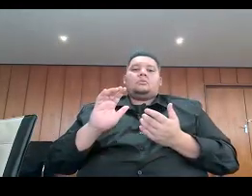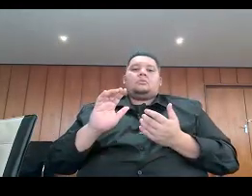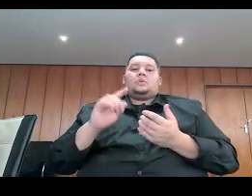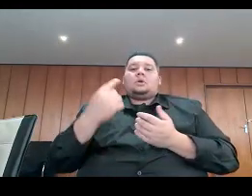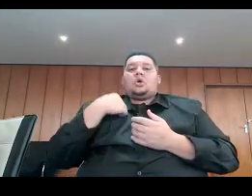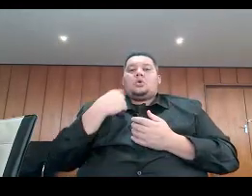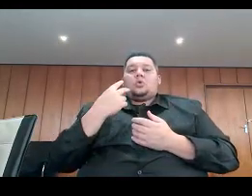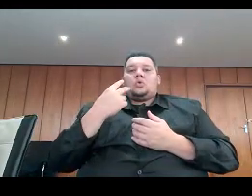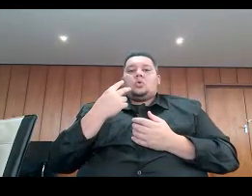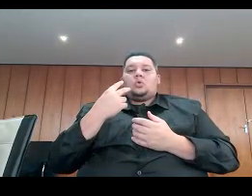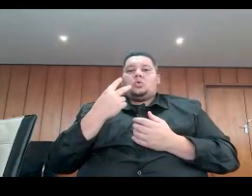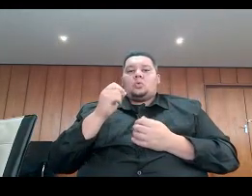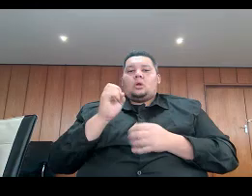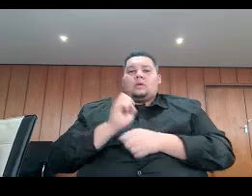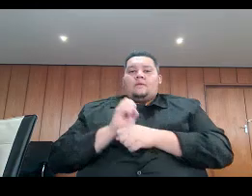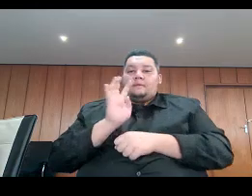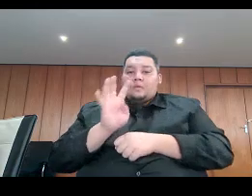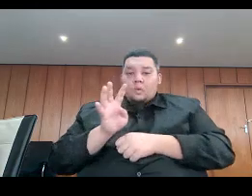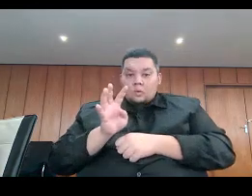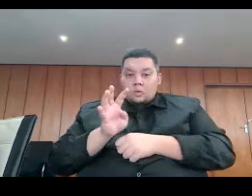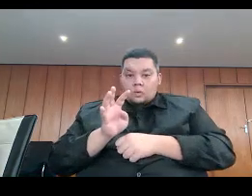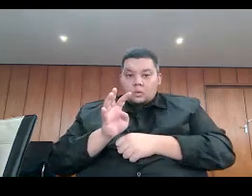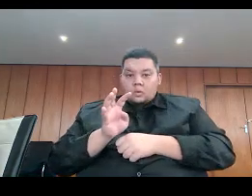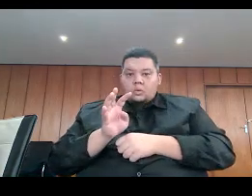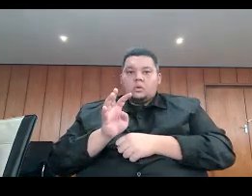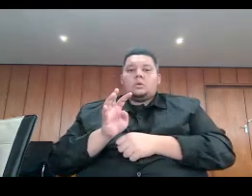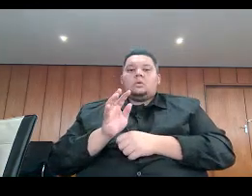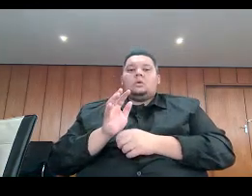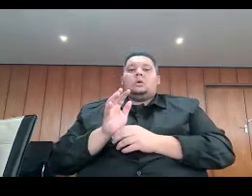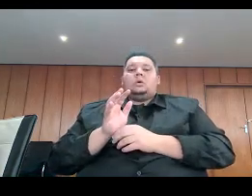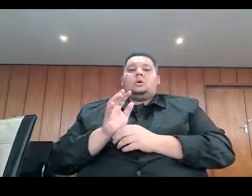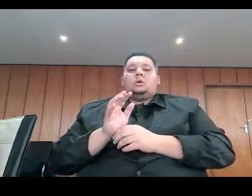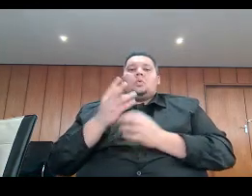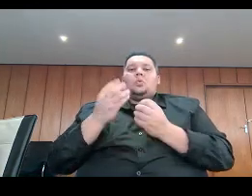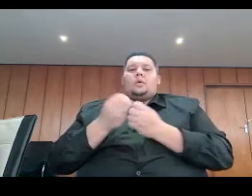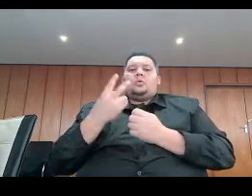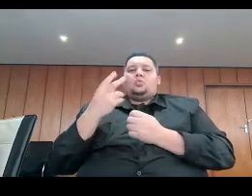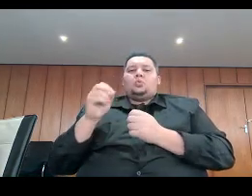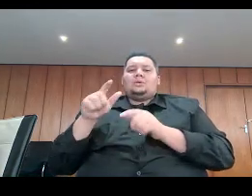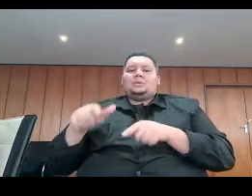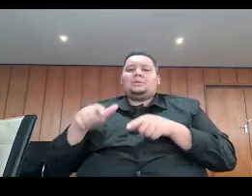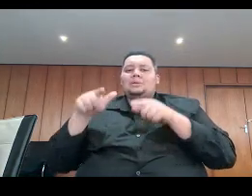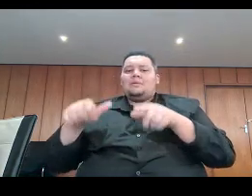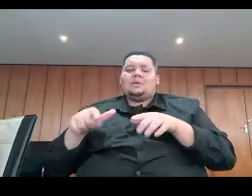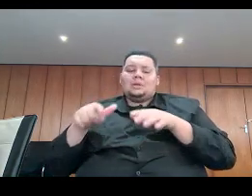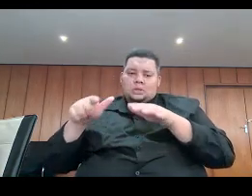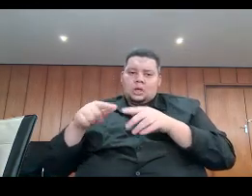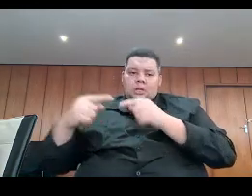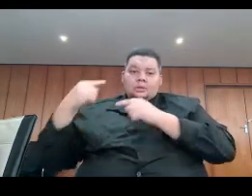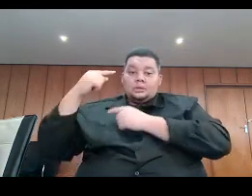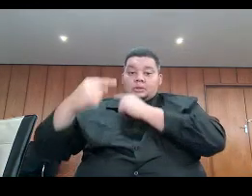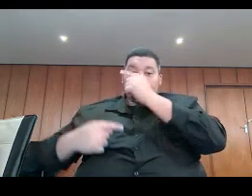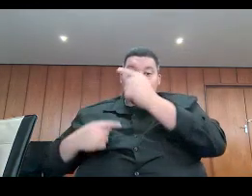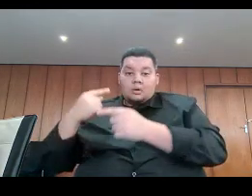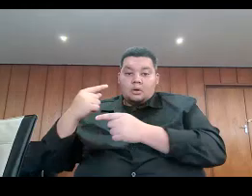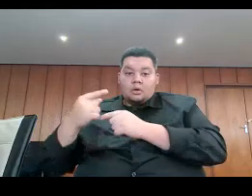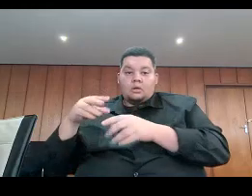in 2014, with the 2017 cycle,